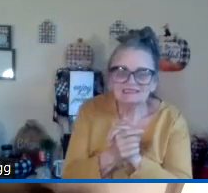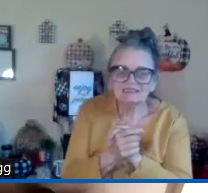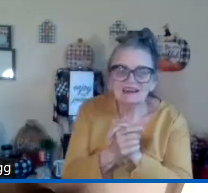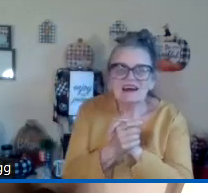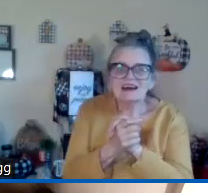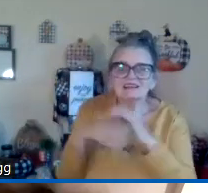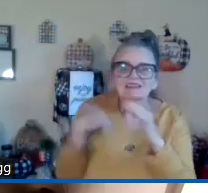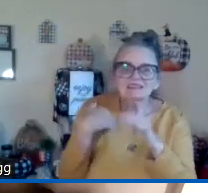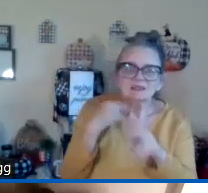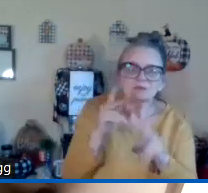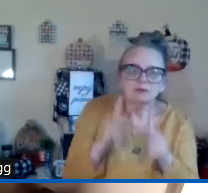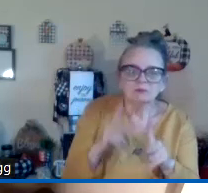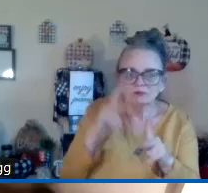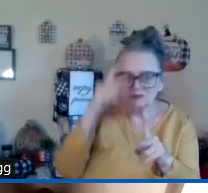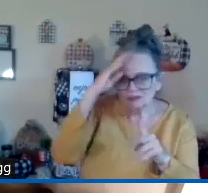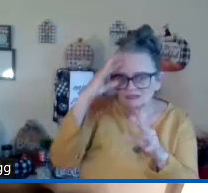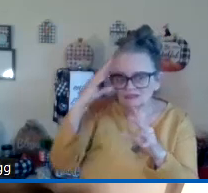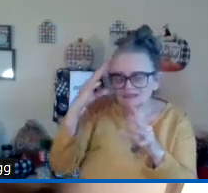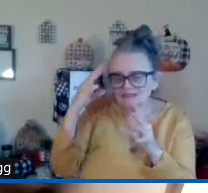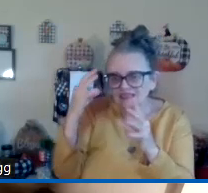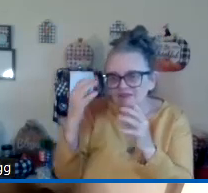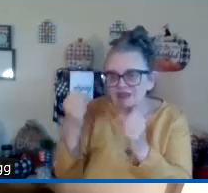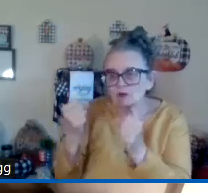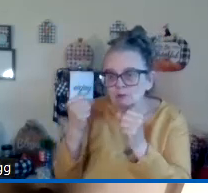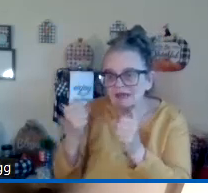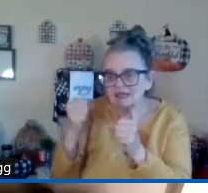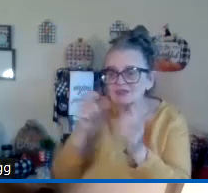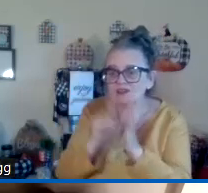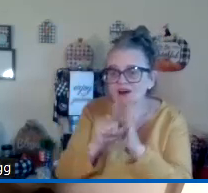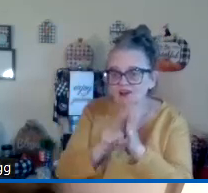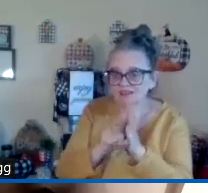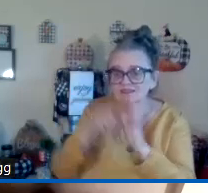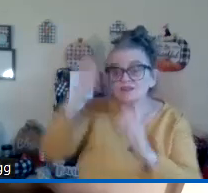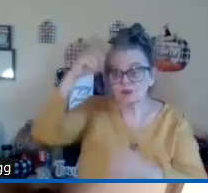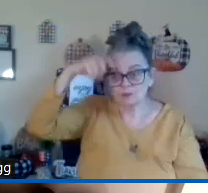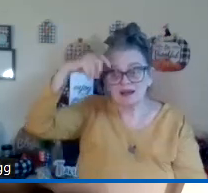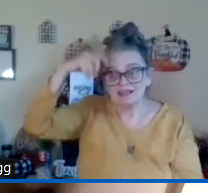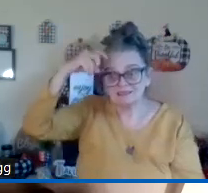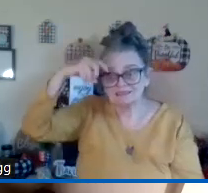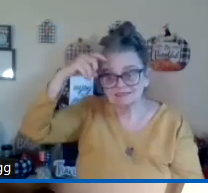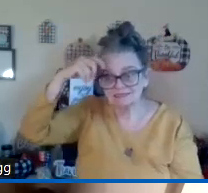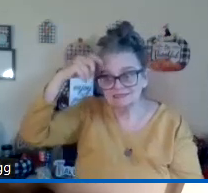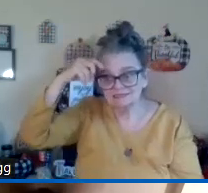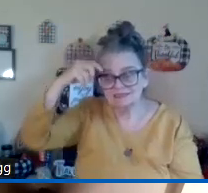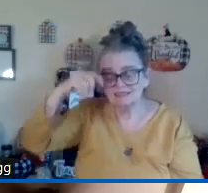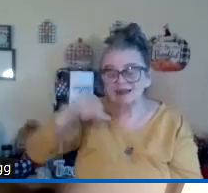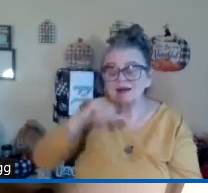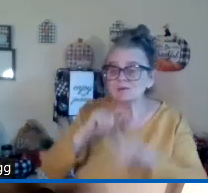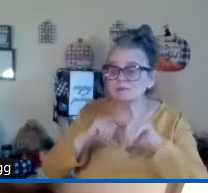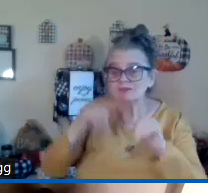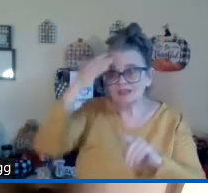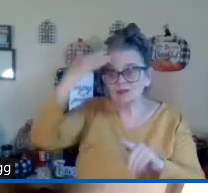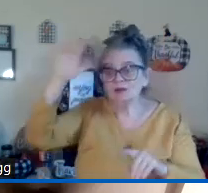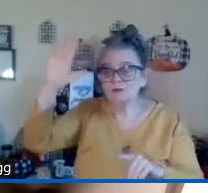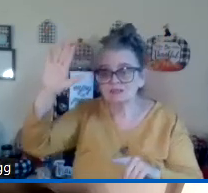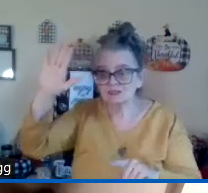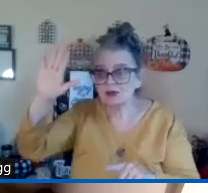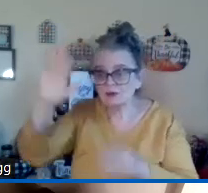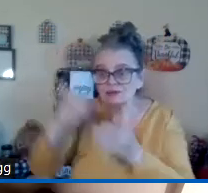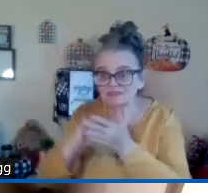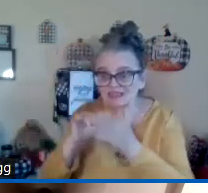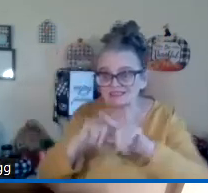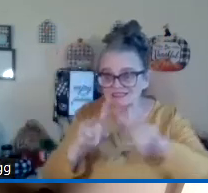You know, like young people, if they obey the laws, they're wise, but they don't